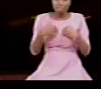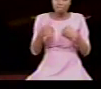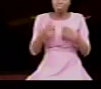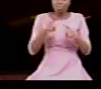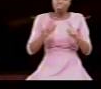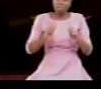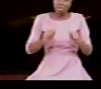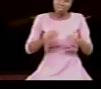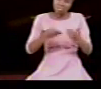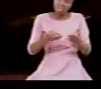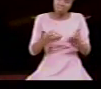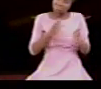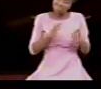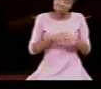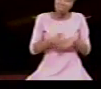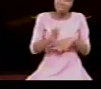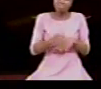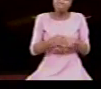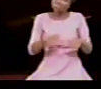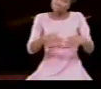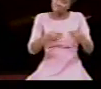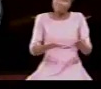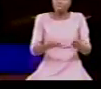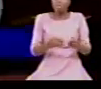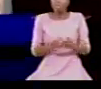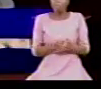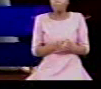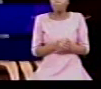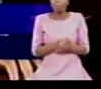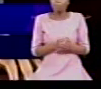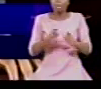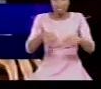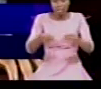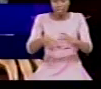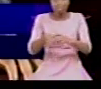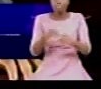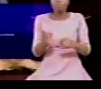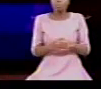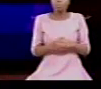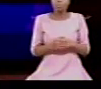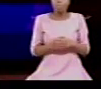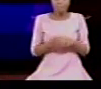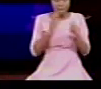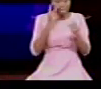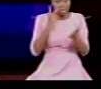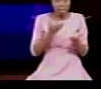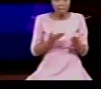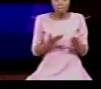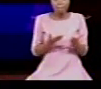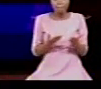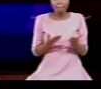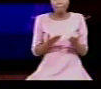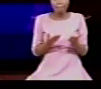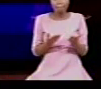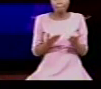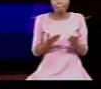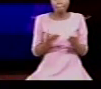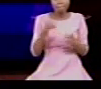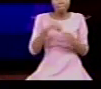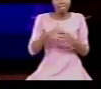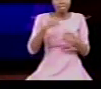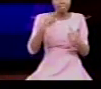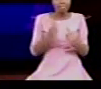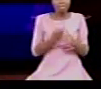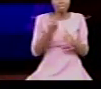can have pity on them. God has made you a storehouse, give out. Look at it here. In